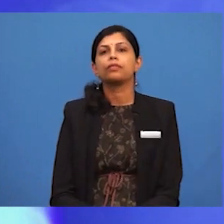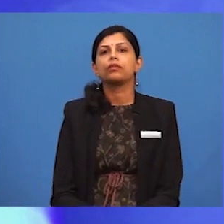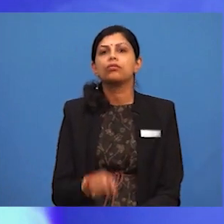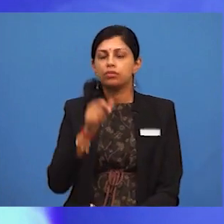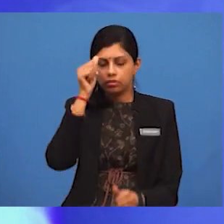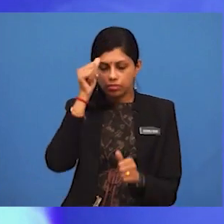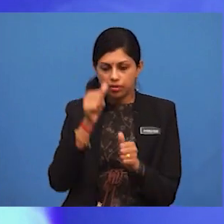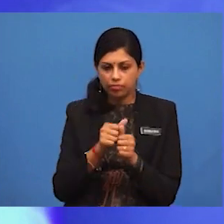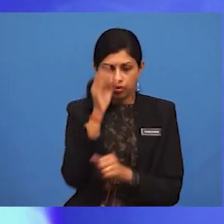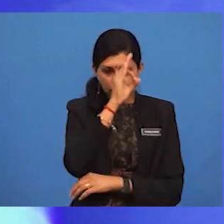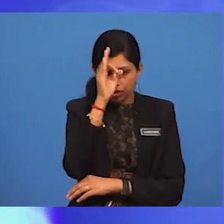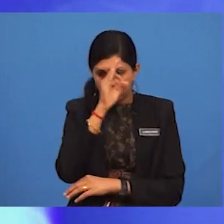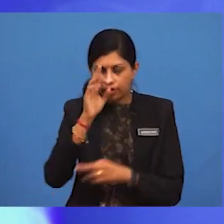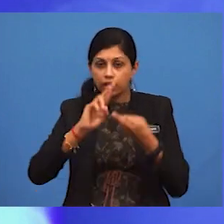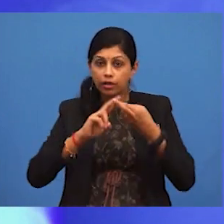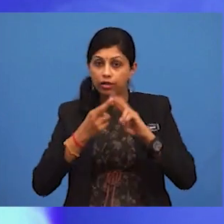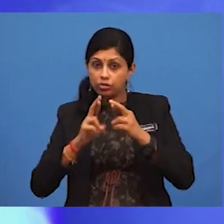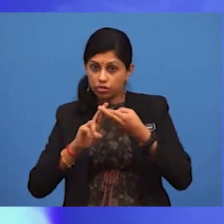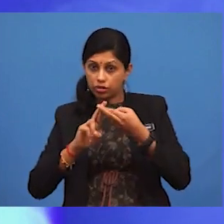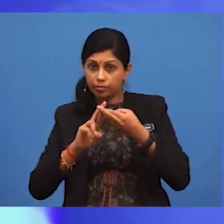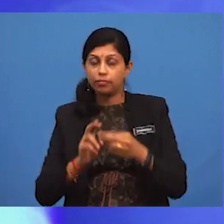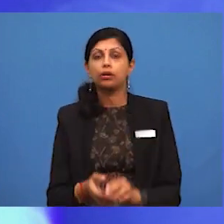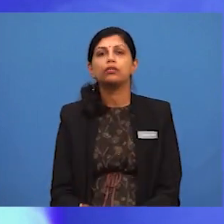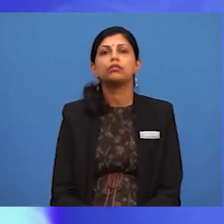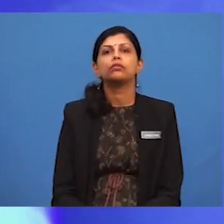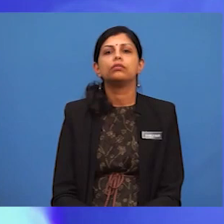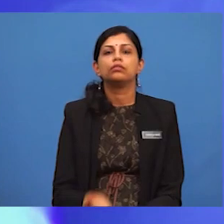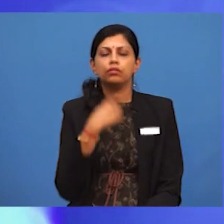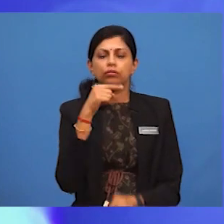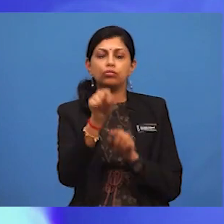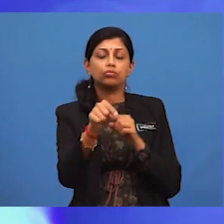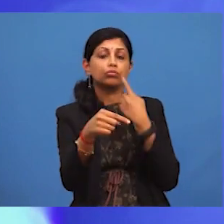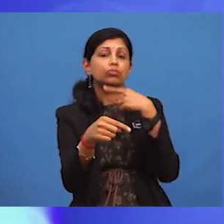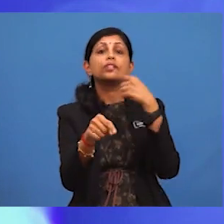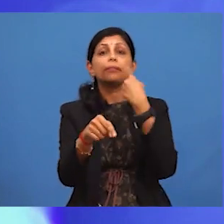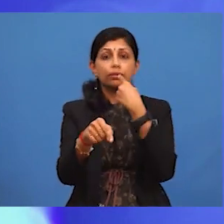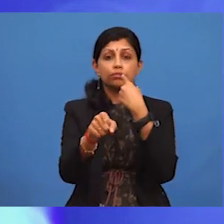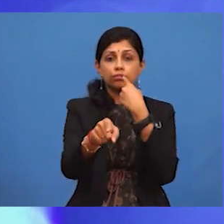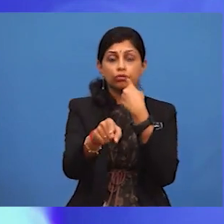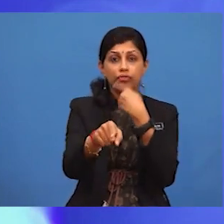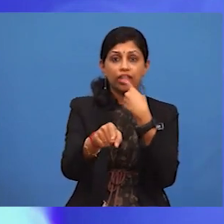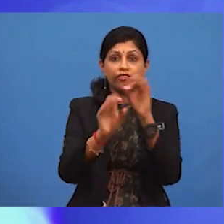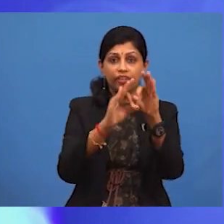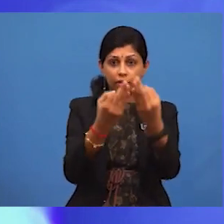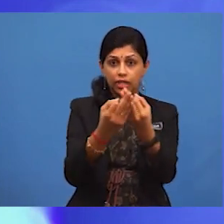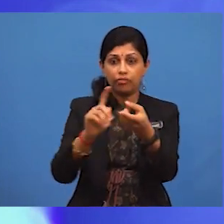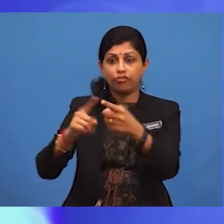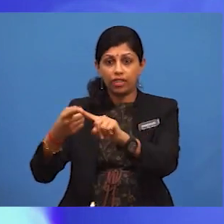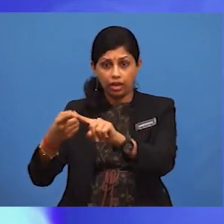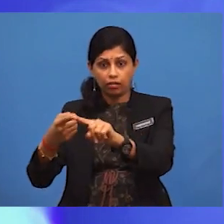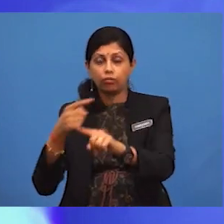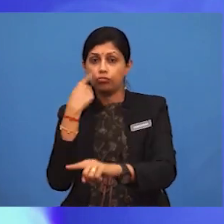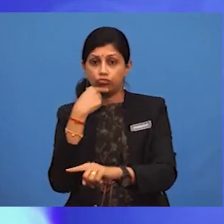you must identify the relationship. Okay, your sincerely is not meant for family members.